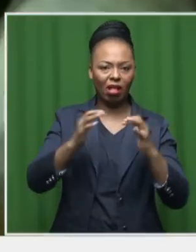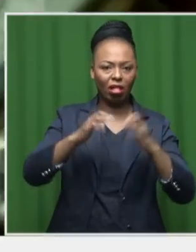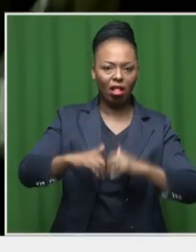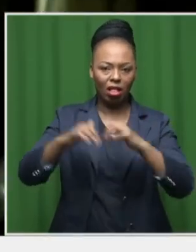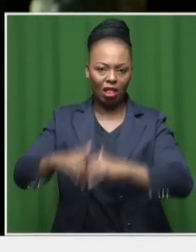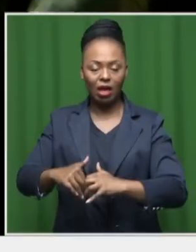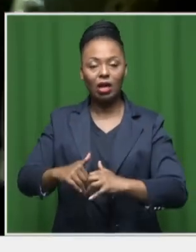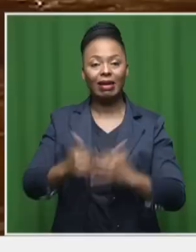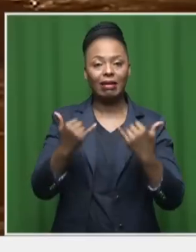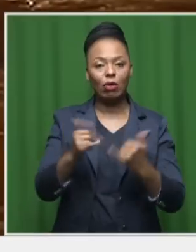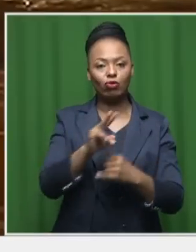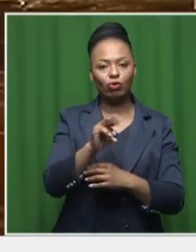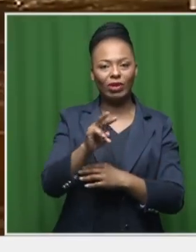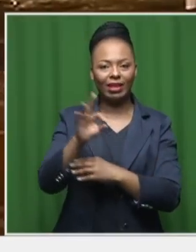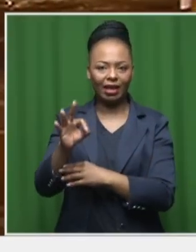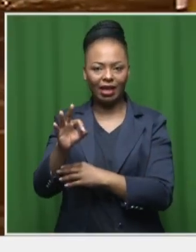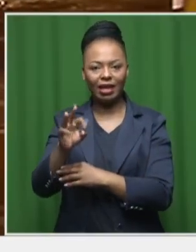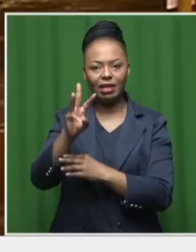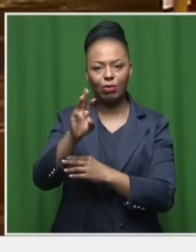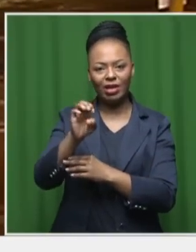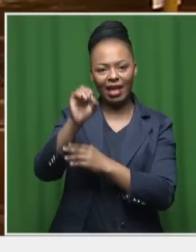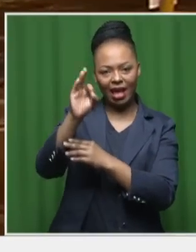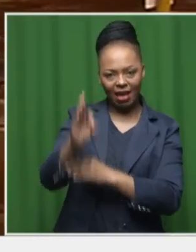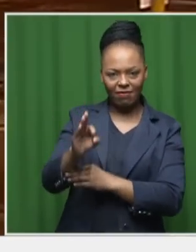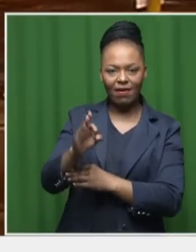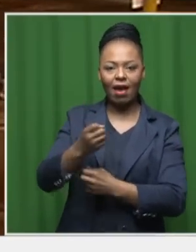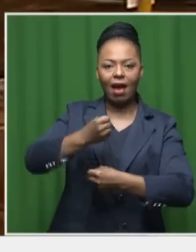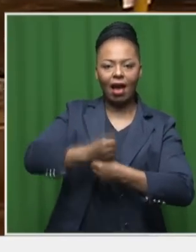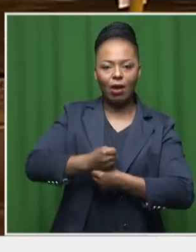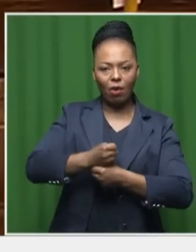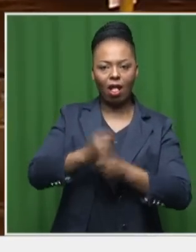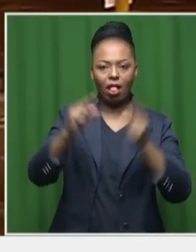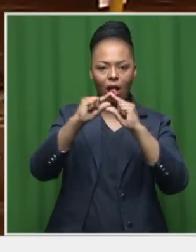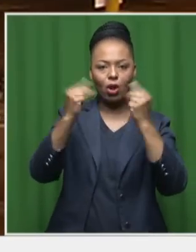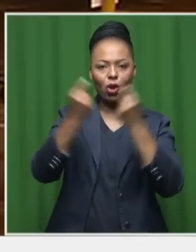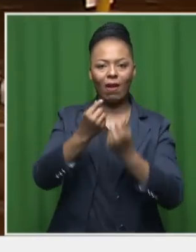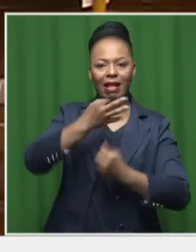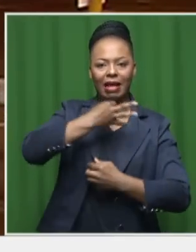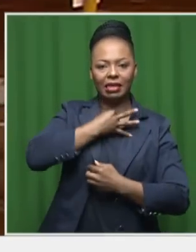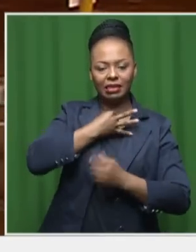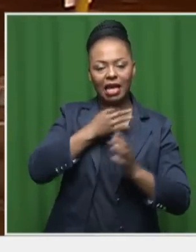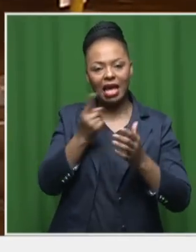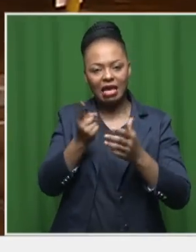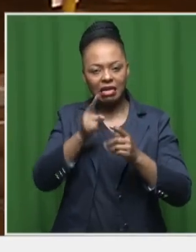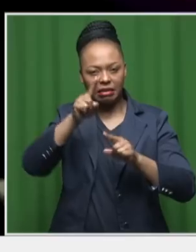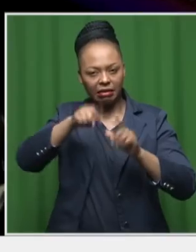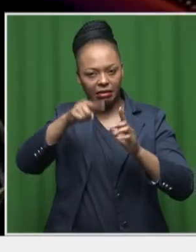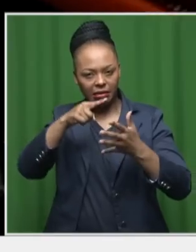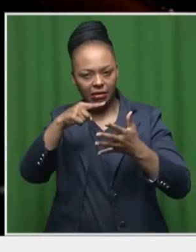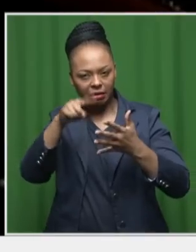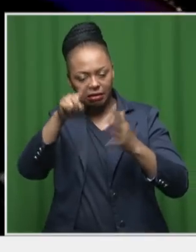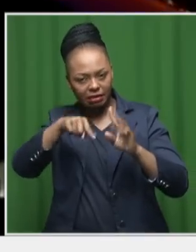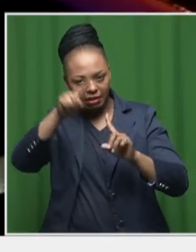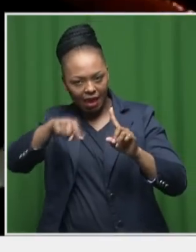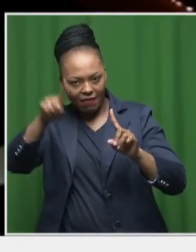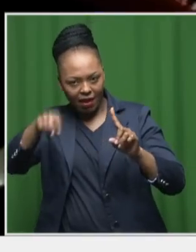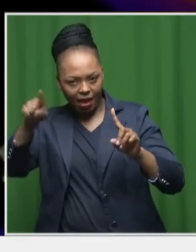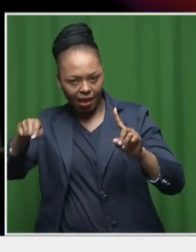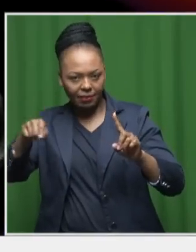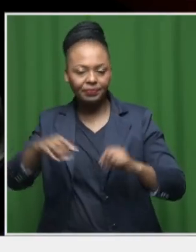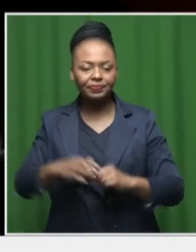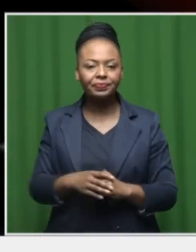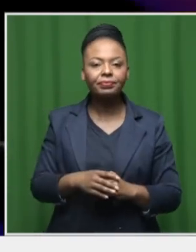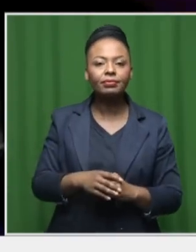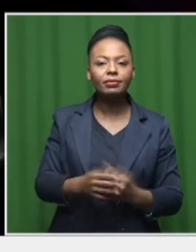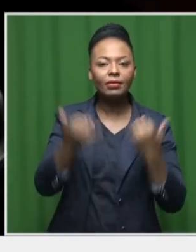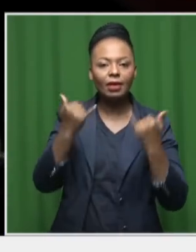the WEF's annual Global Risk Perception Survey. Well, joining us on this discussion, our Institute of Risk Management SA board